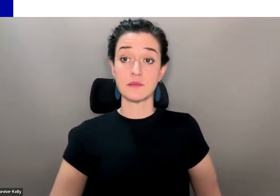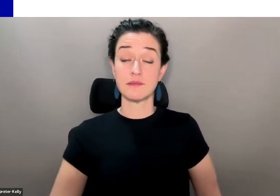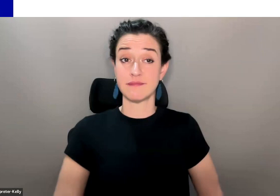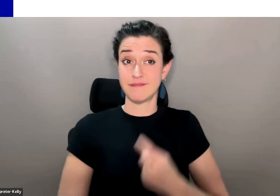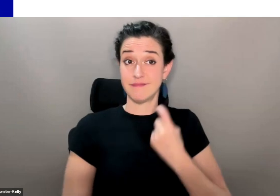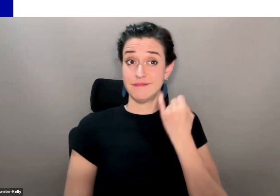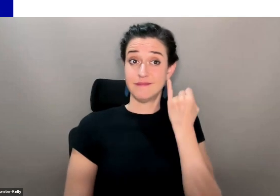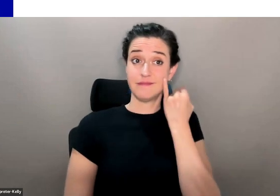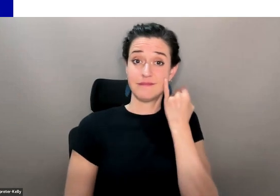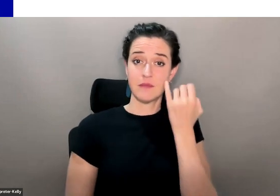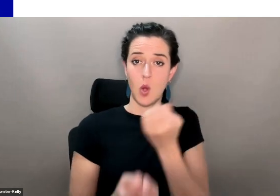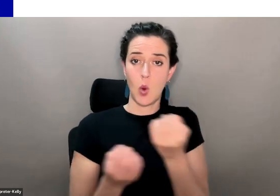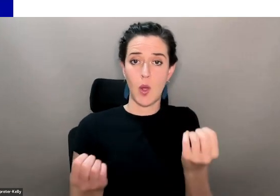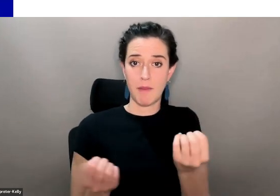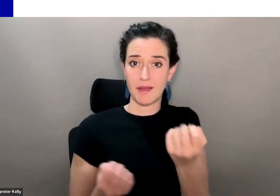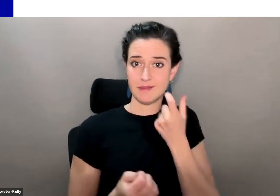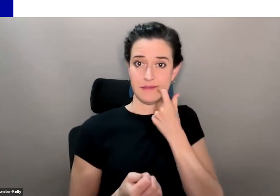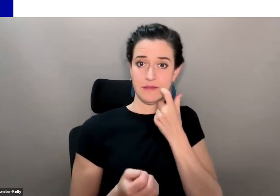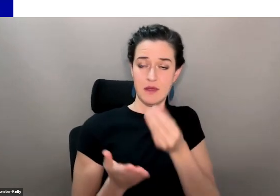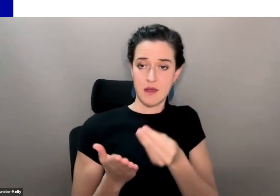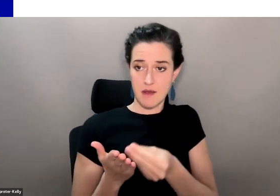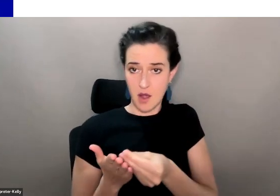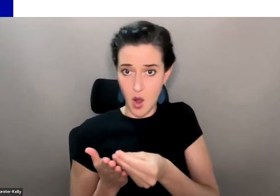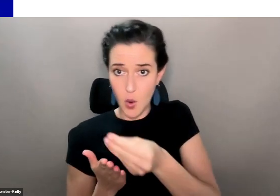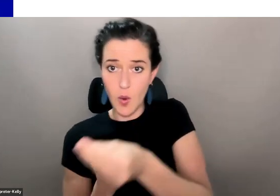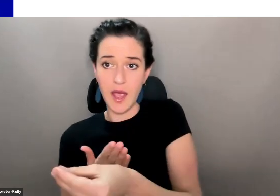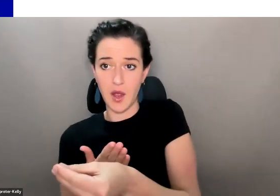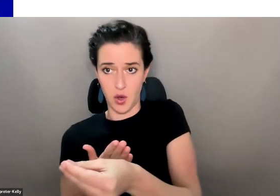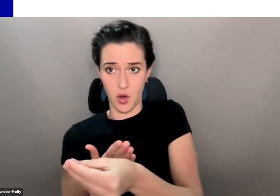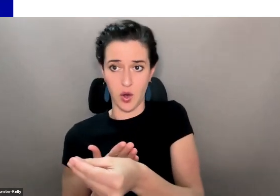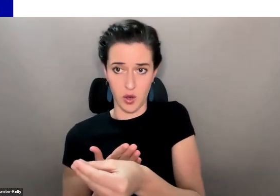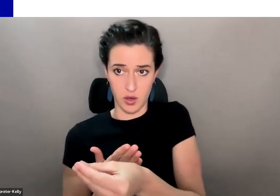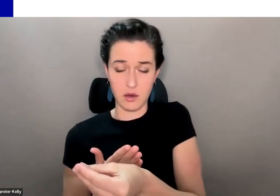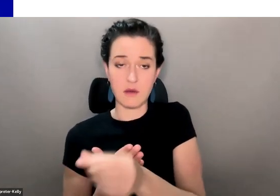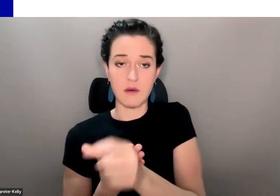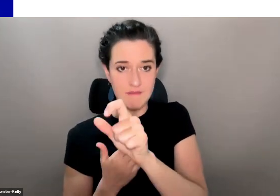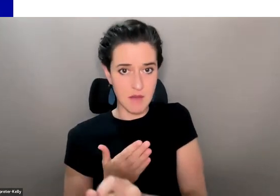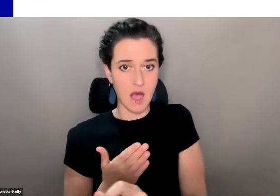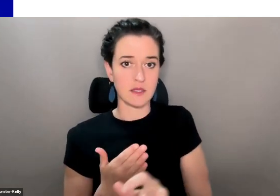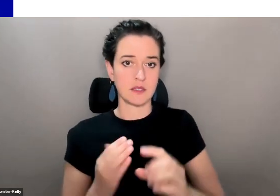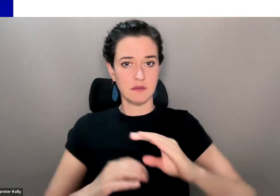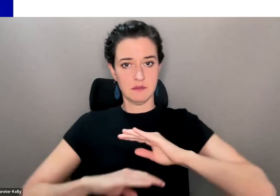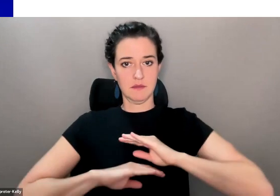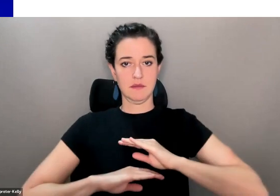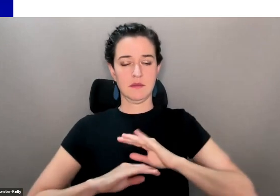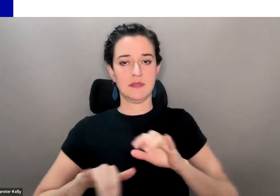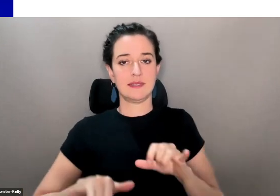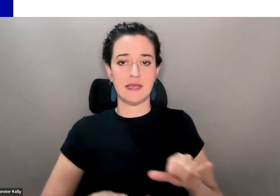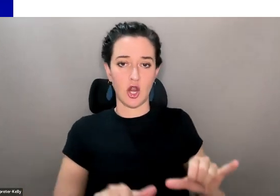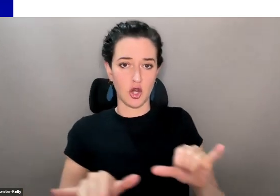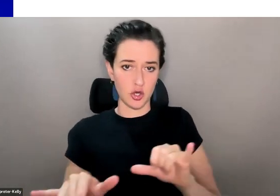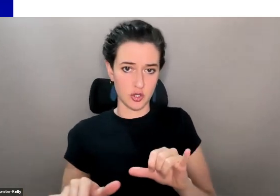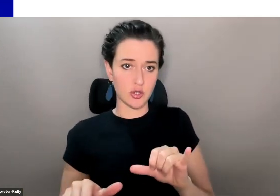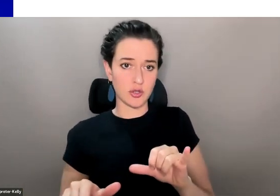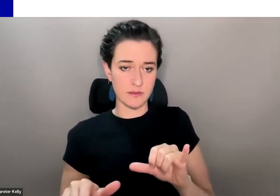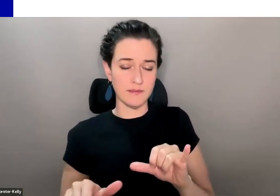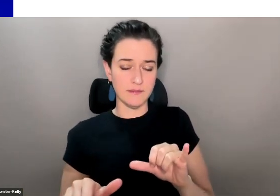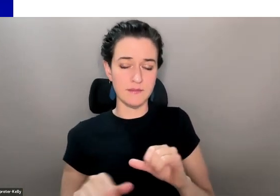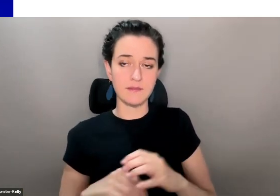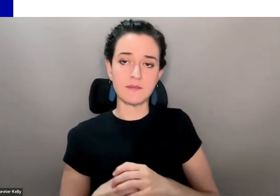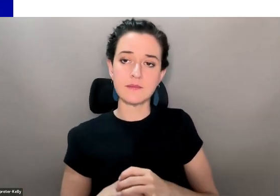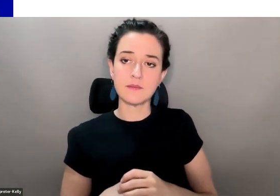purchased, leased, or otherwise acquired, medical diagnostic equipment to meet these standards that were created for medical diagnostic equipment by the Access